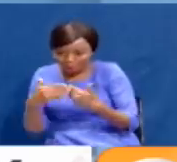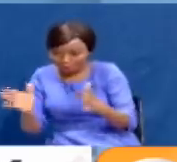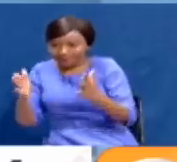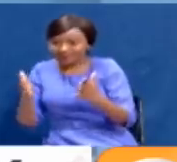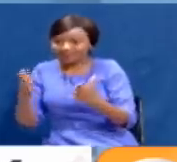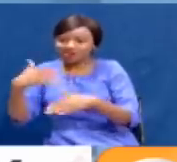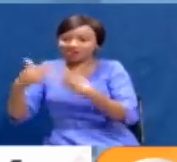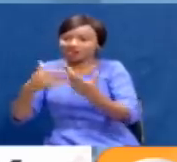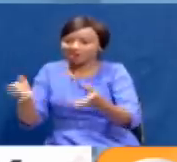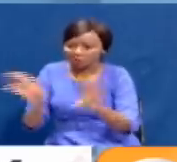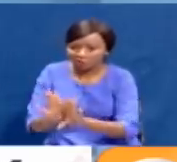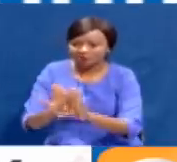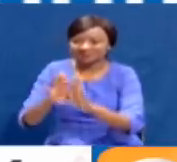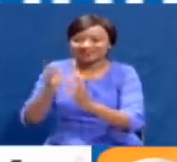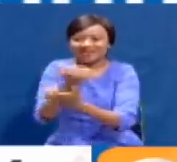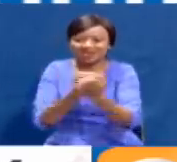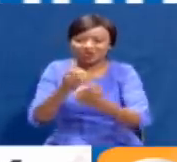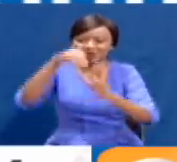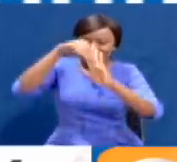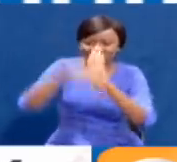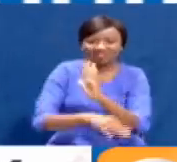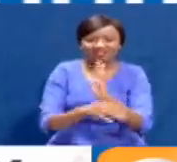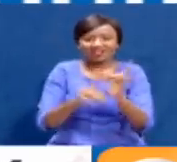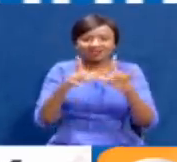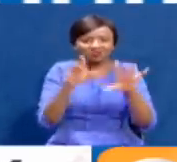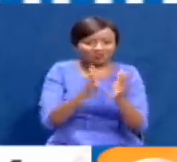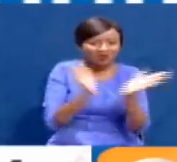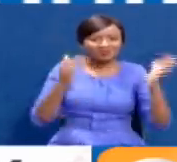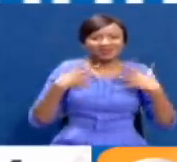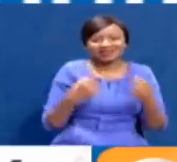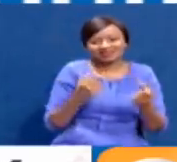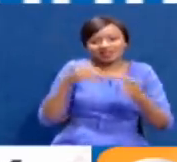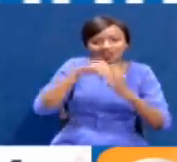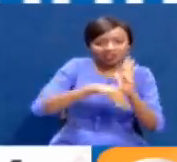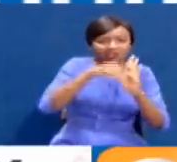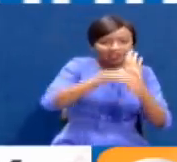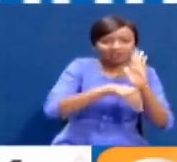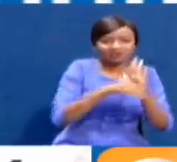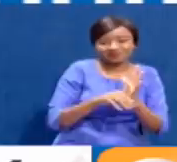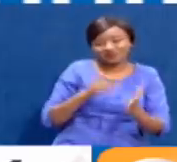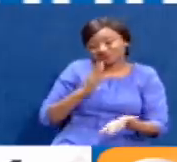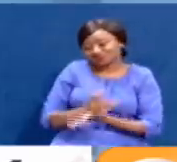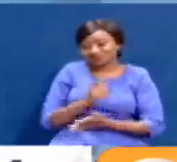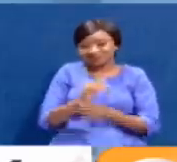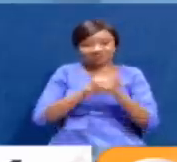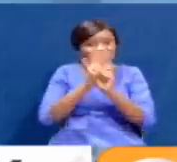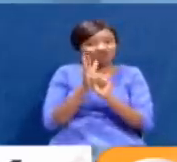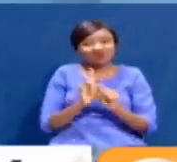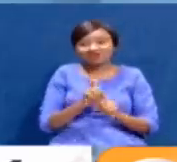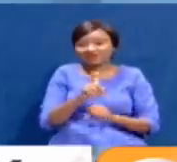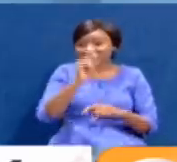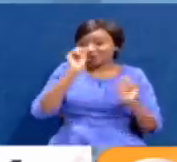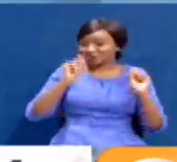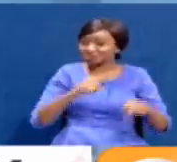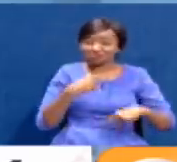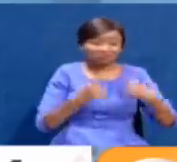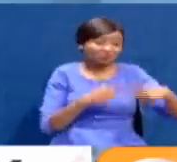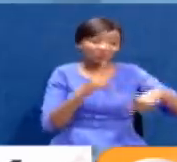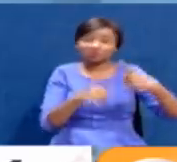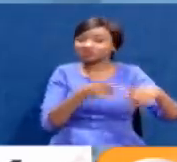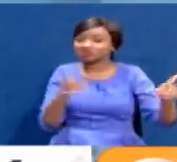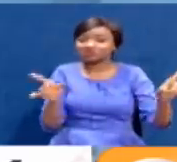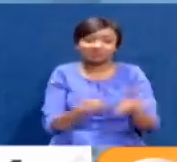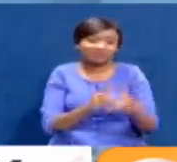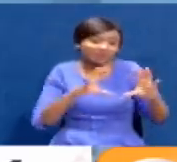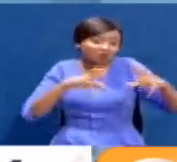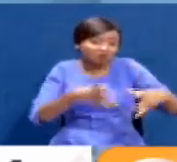health disaster followed by economic disaster followed by public health disaster. This virus may become just another endemic virus in our communities,